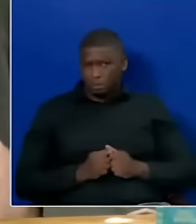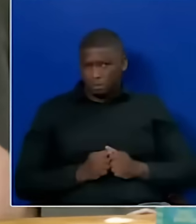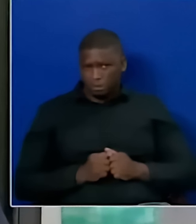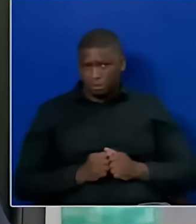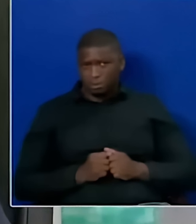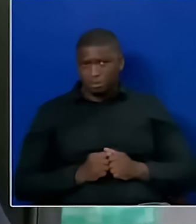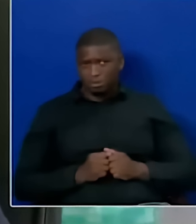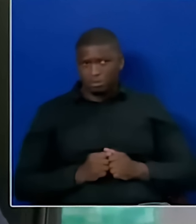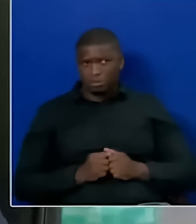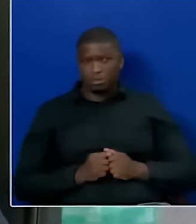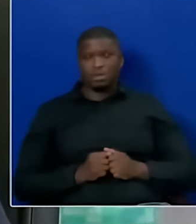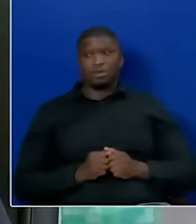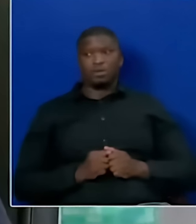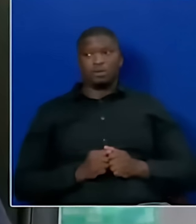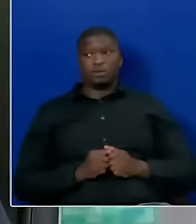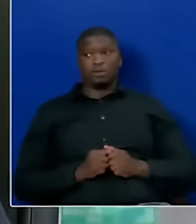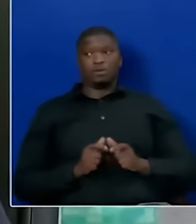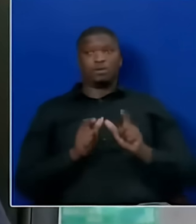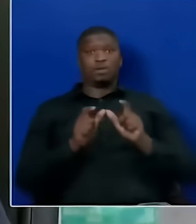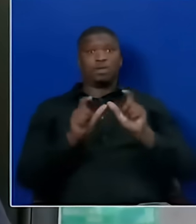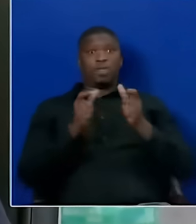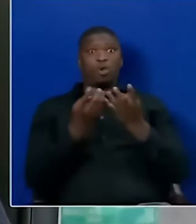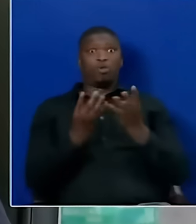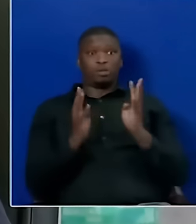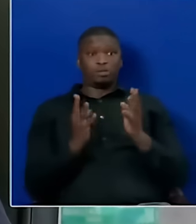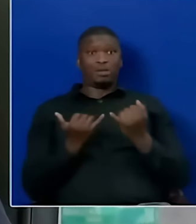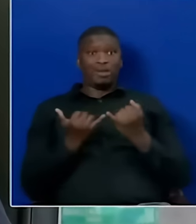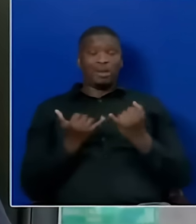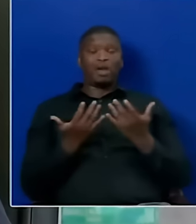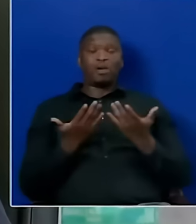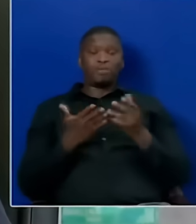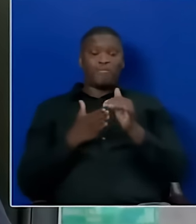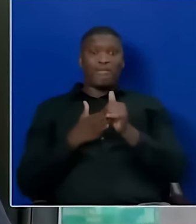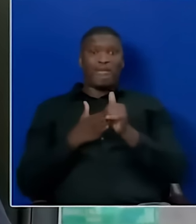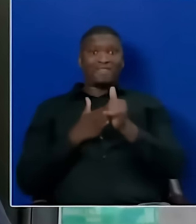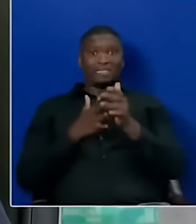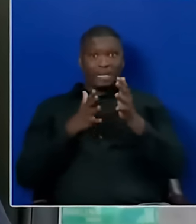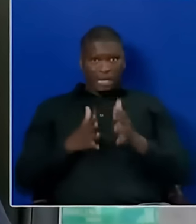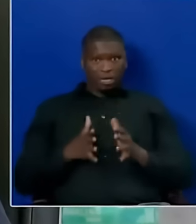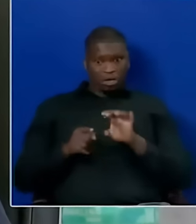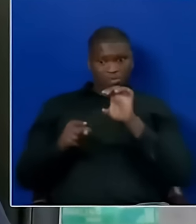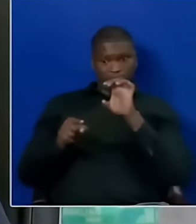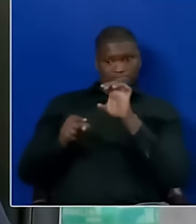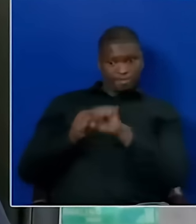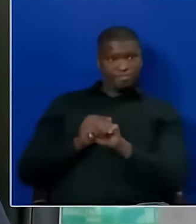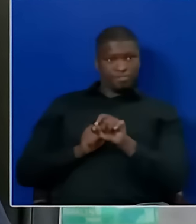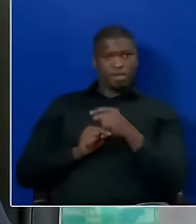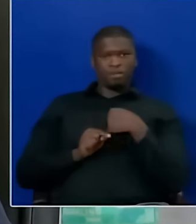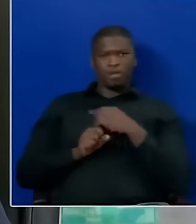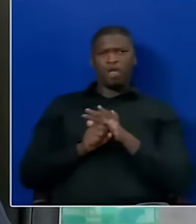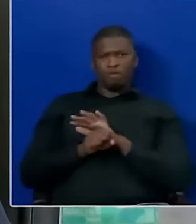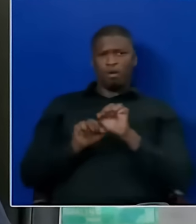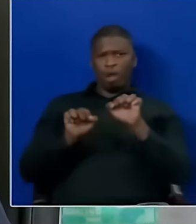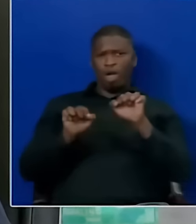Commissioners, now that the evidence leader is mentioning it, I fully agree that it's something that